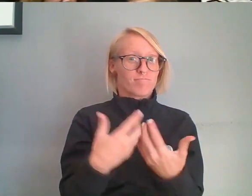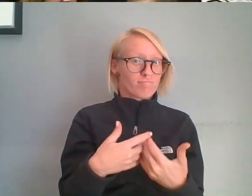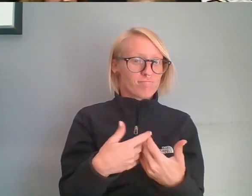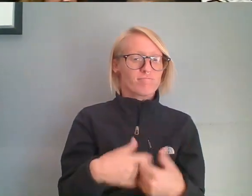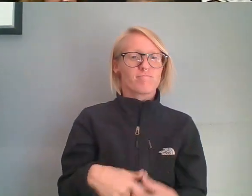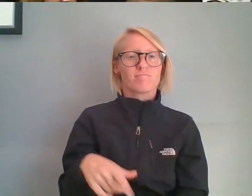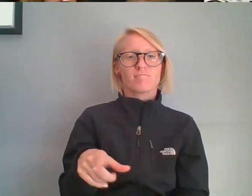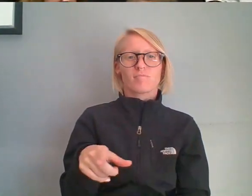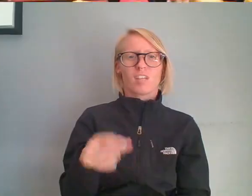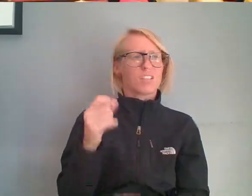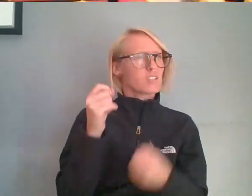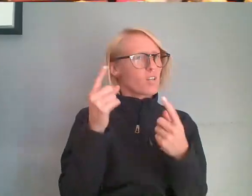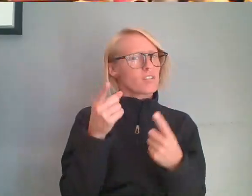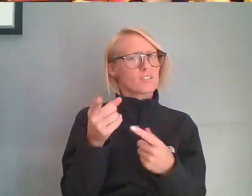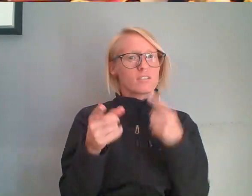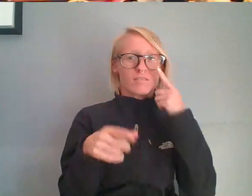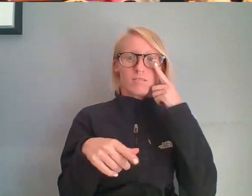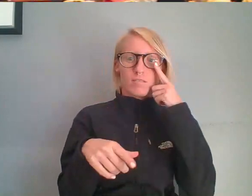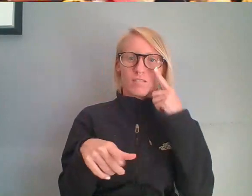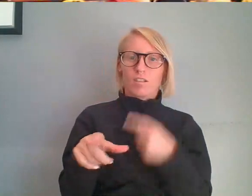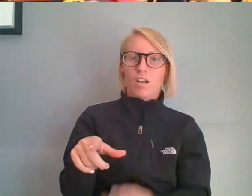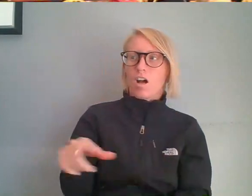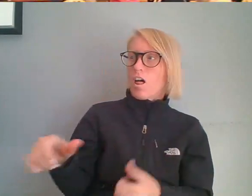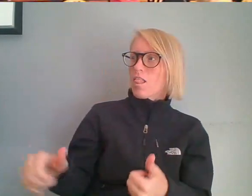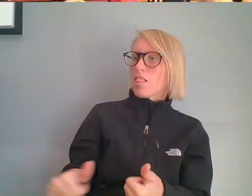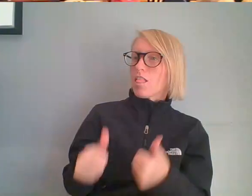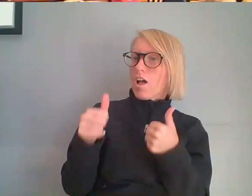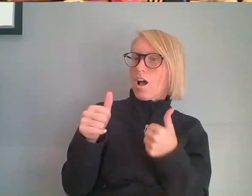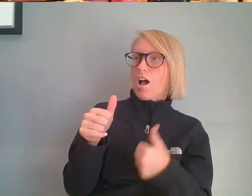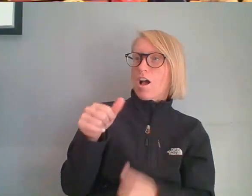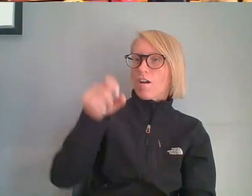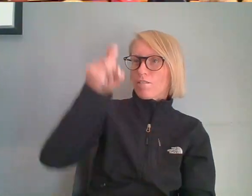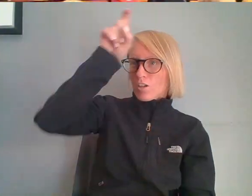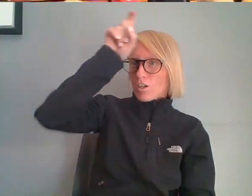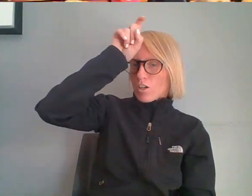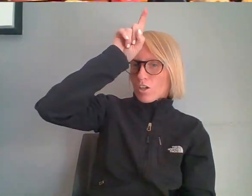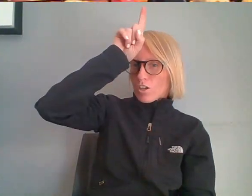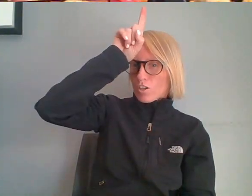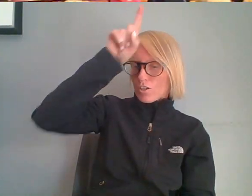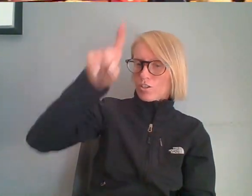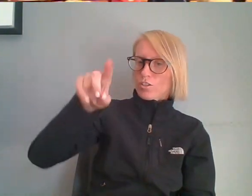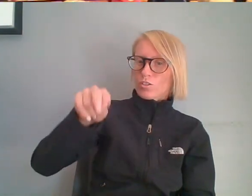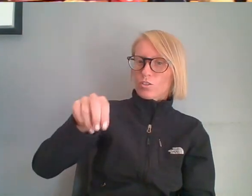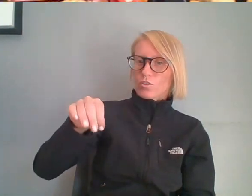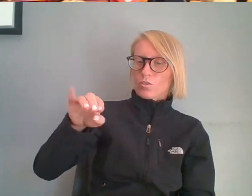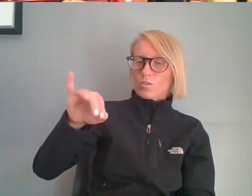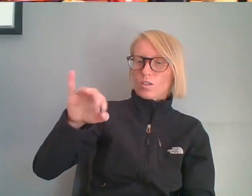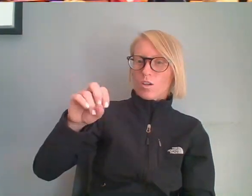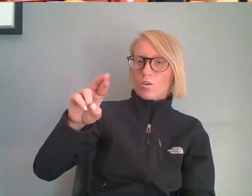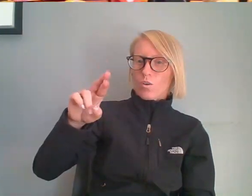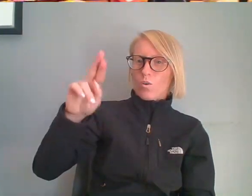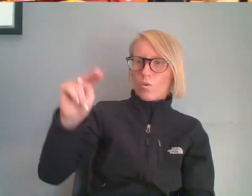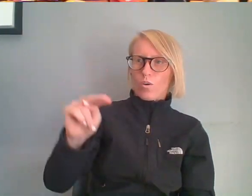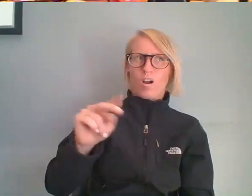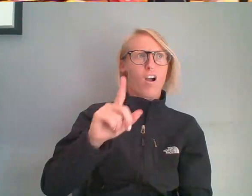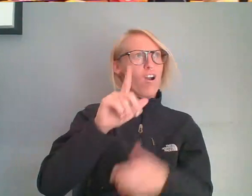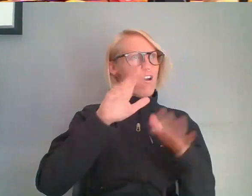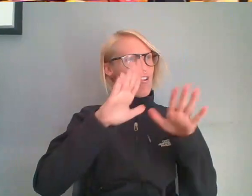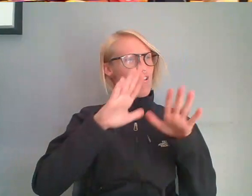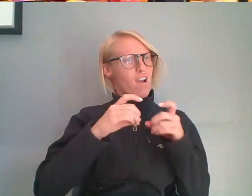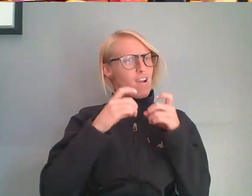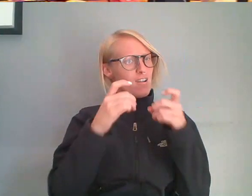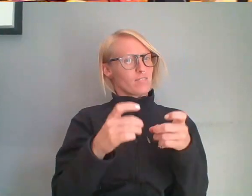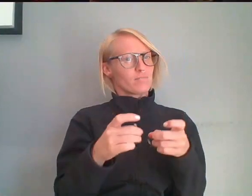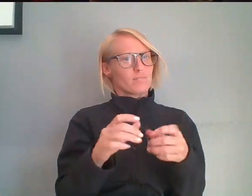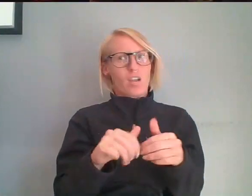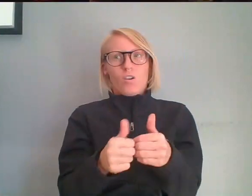find? A live unicorn. That's a great gift, right? How was it as the gift giver?